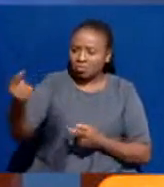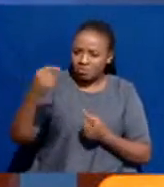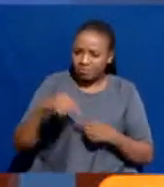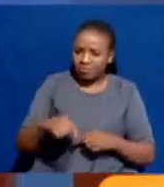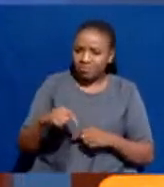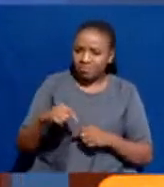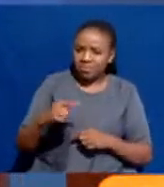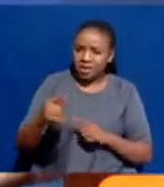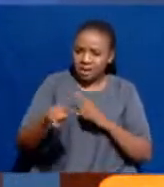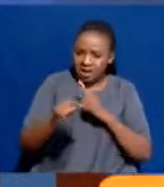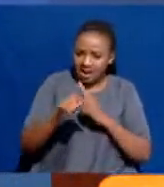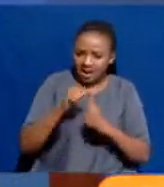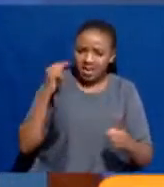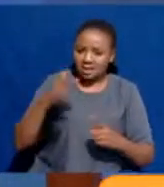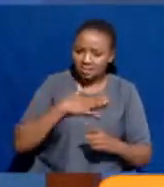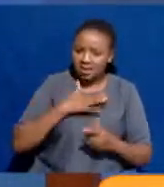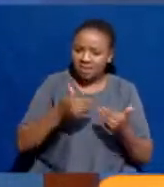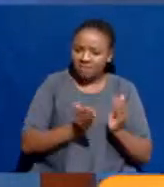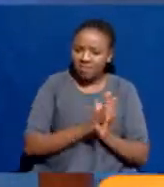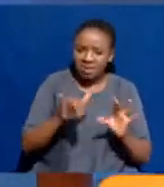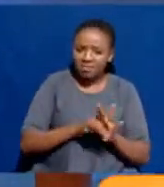and raped their family members?